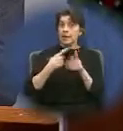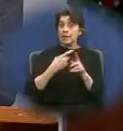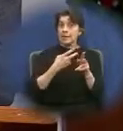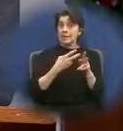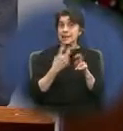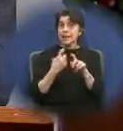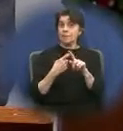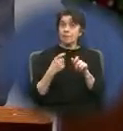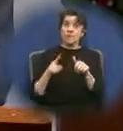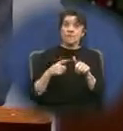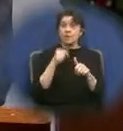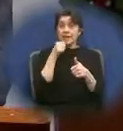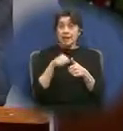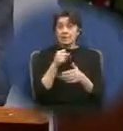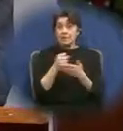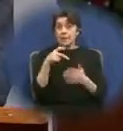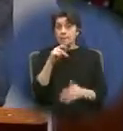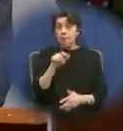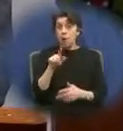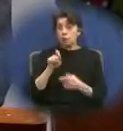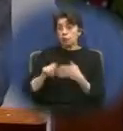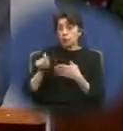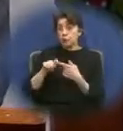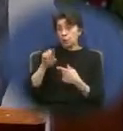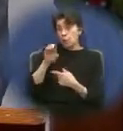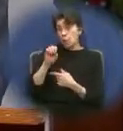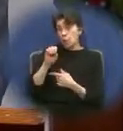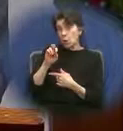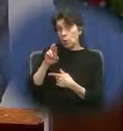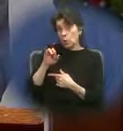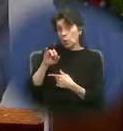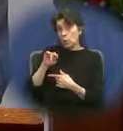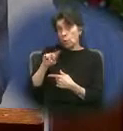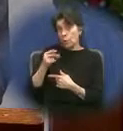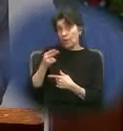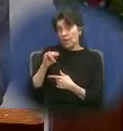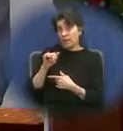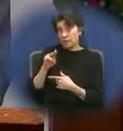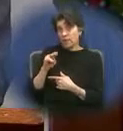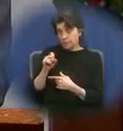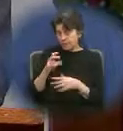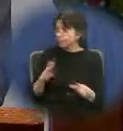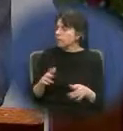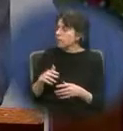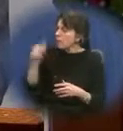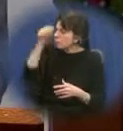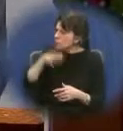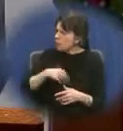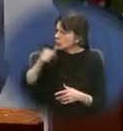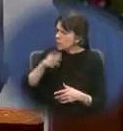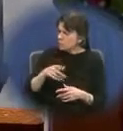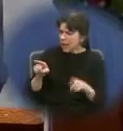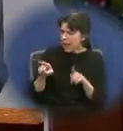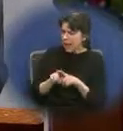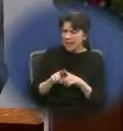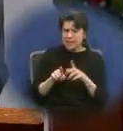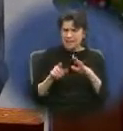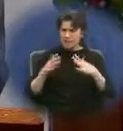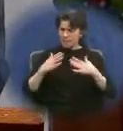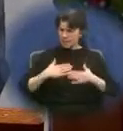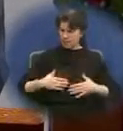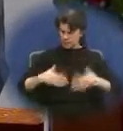St. Paul to the Corinthians. Brothers and sisters, as a body is one, though it has many